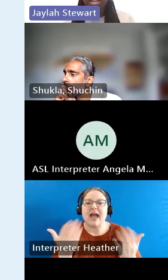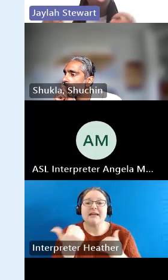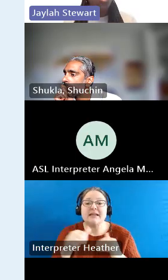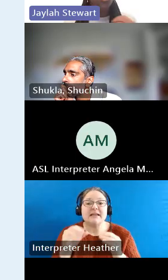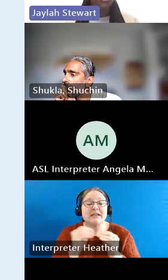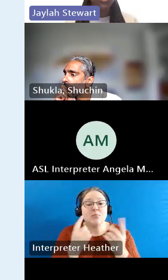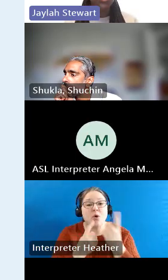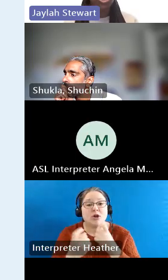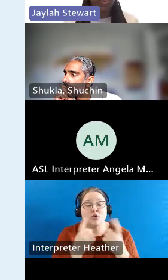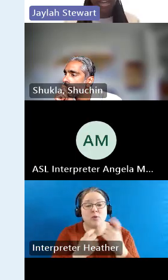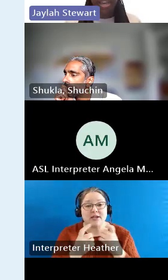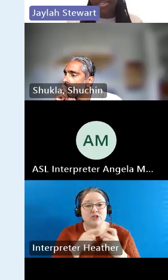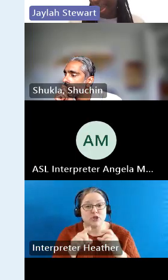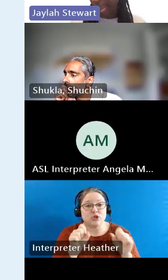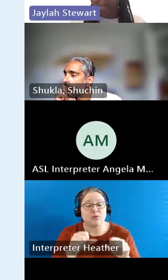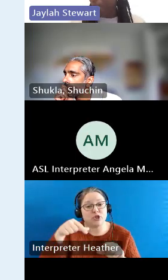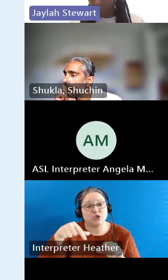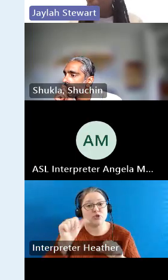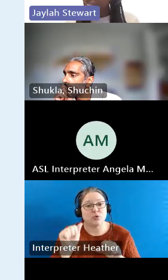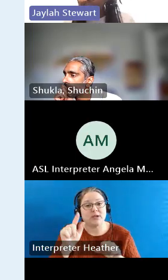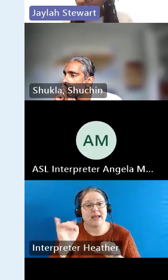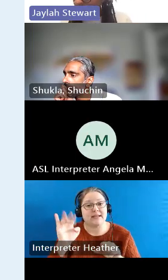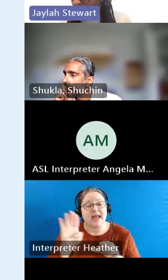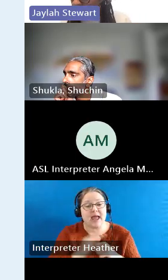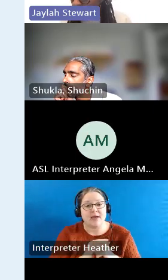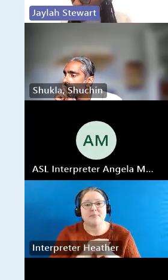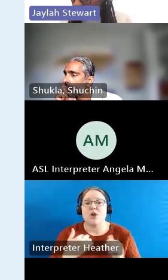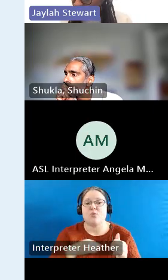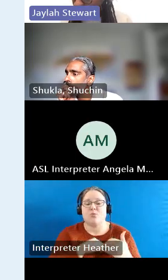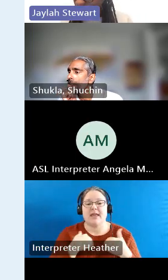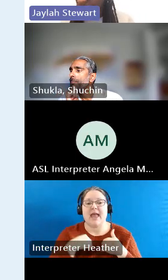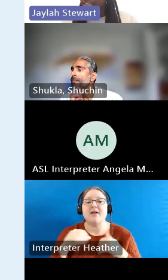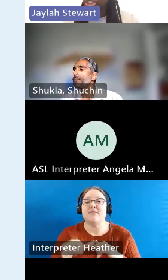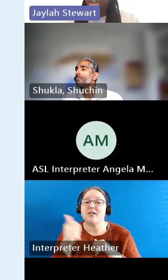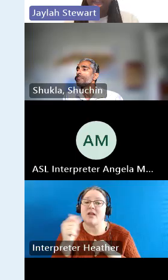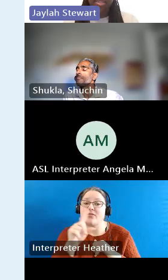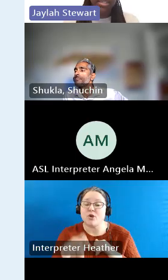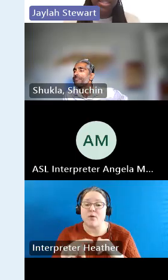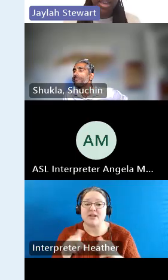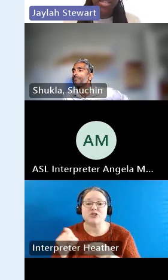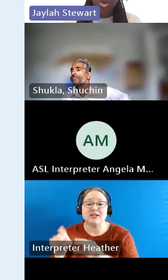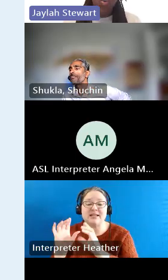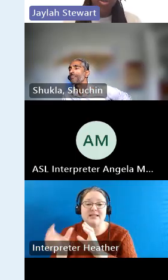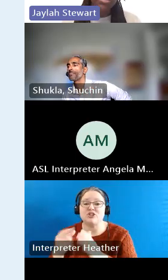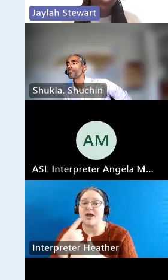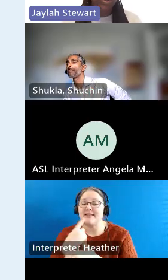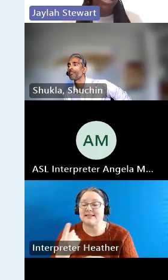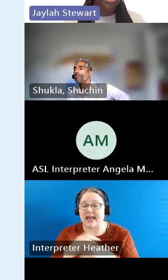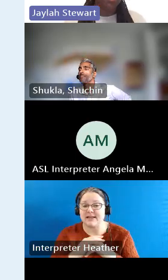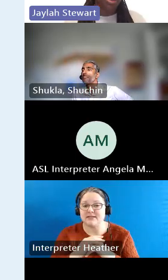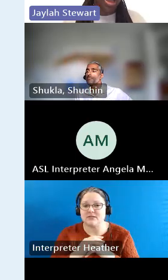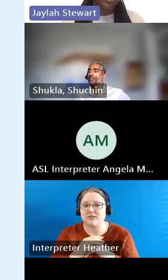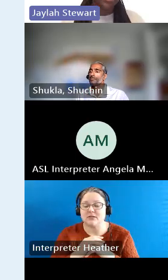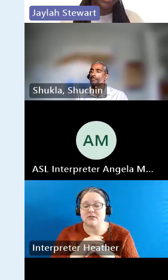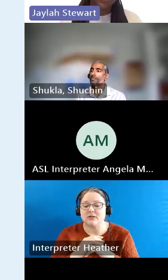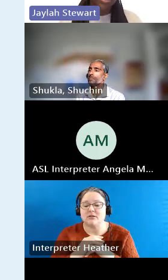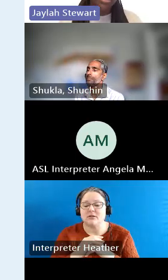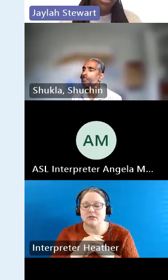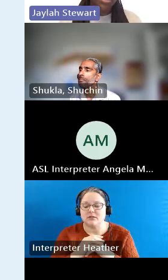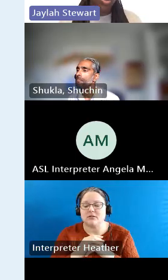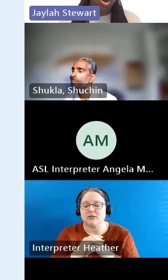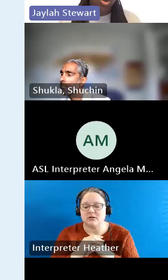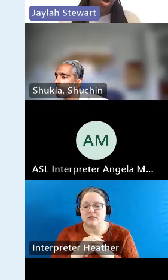the chat, or you can use the Q&A tab. We did get another question in the chat that says, what is the reasoning behind